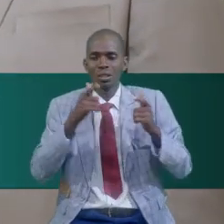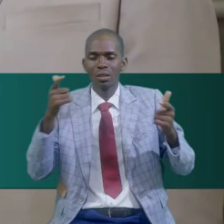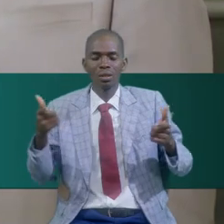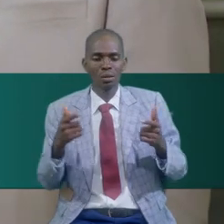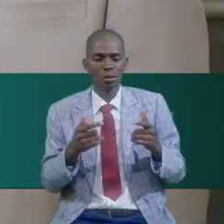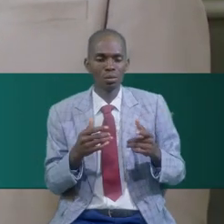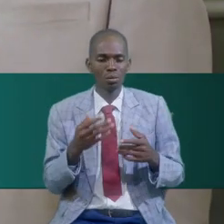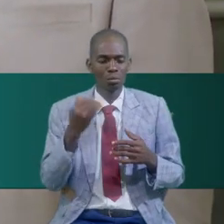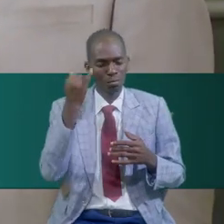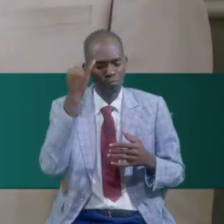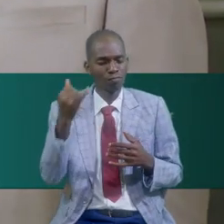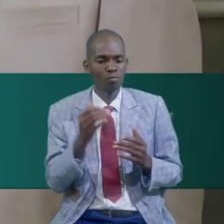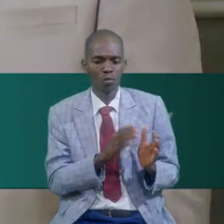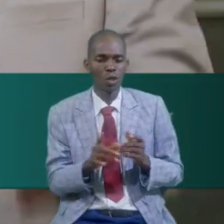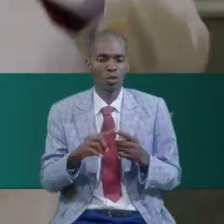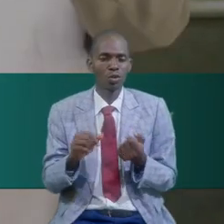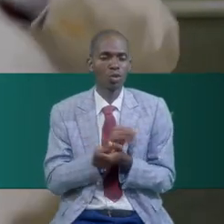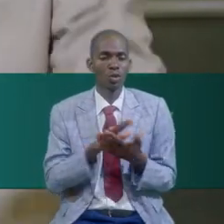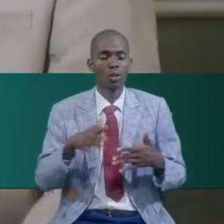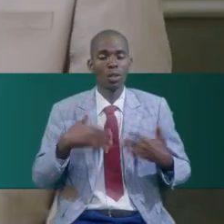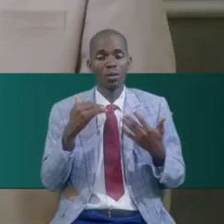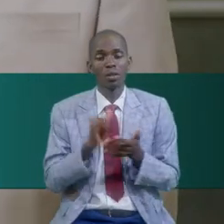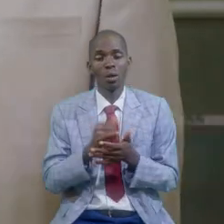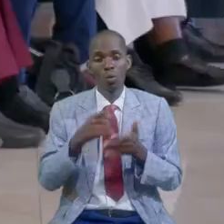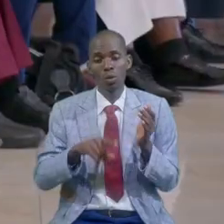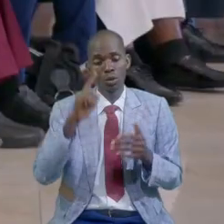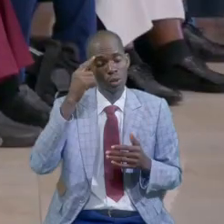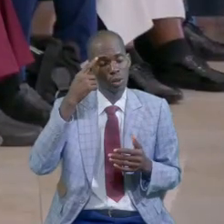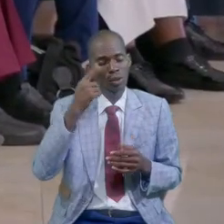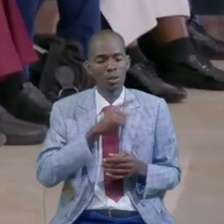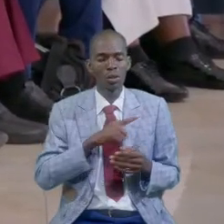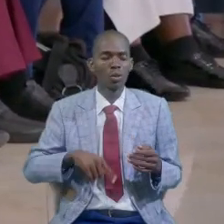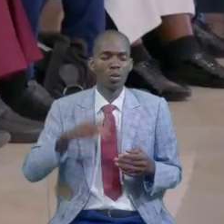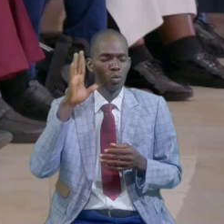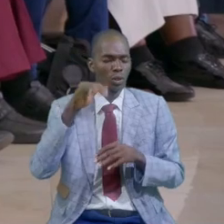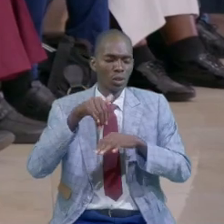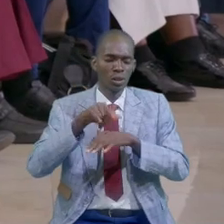your life. That's what you thought. The Lord will send you back to them.